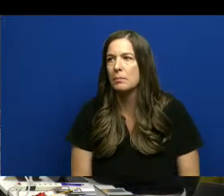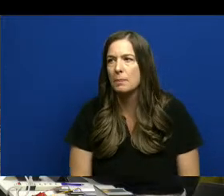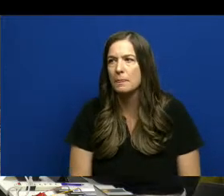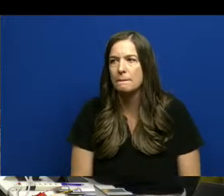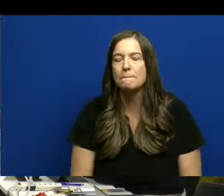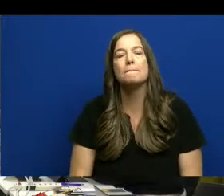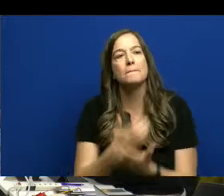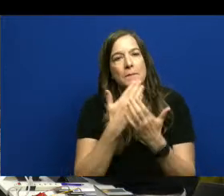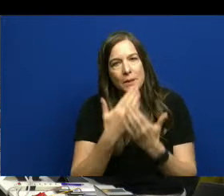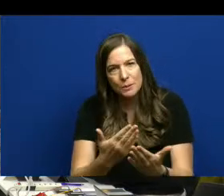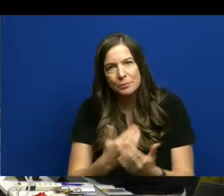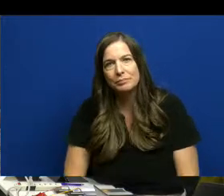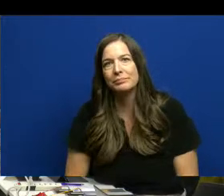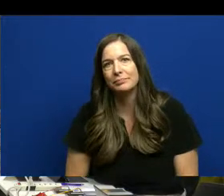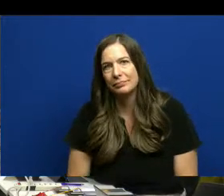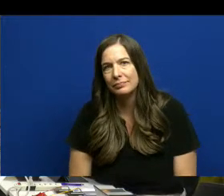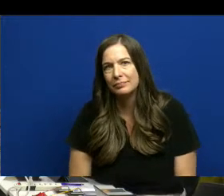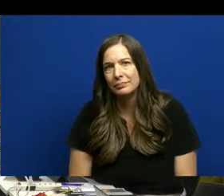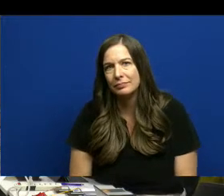Thank you.